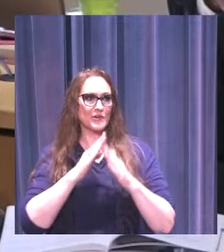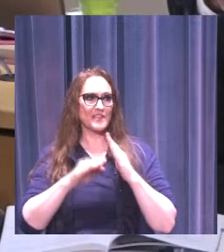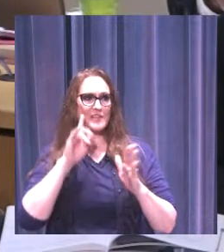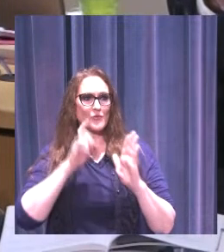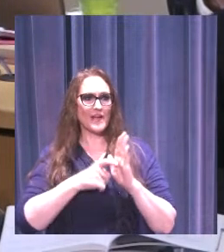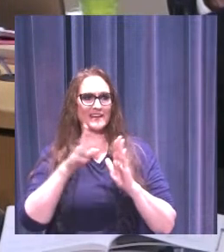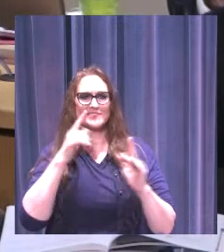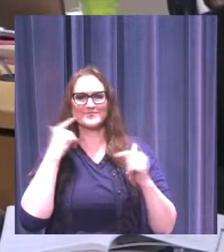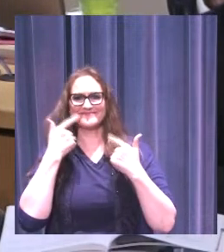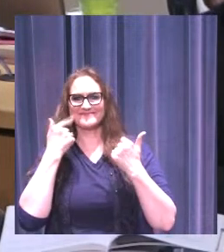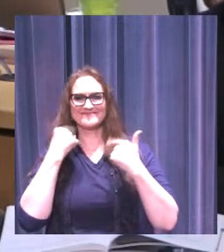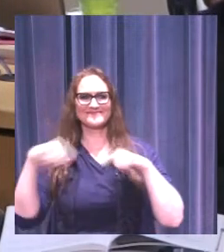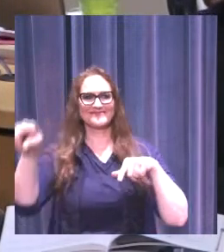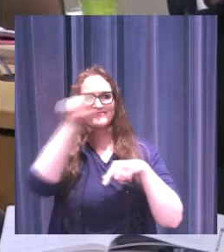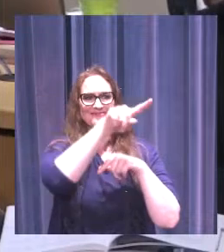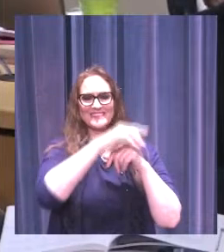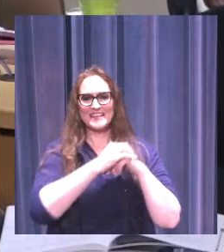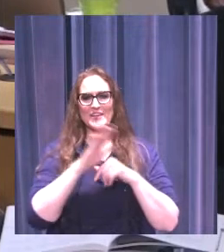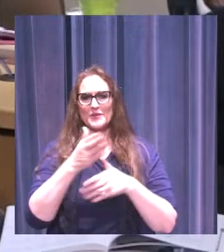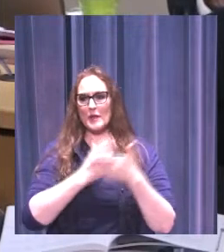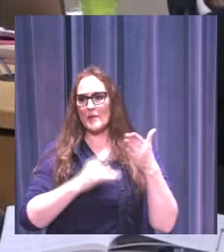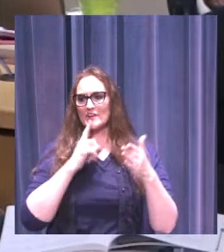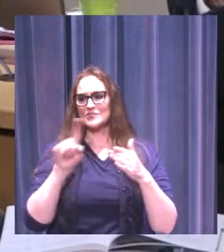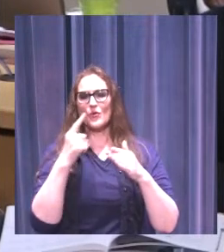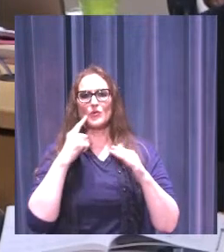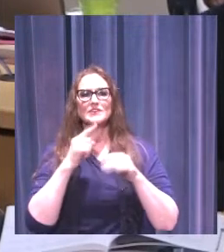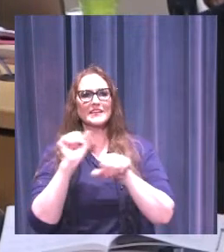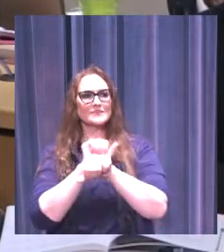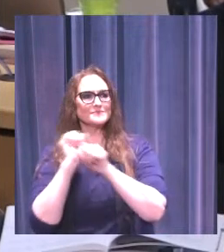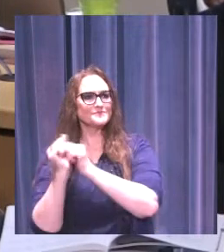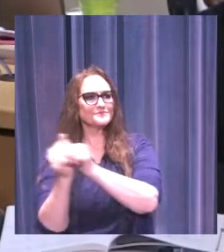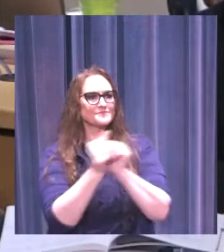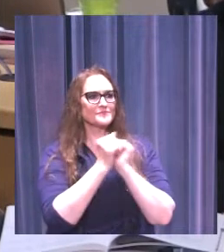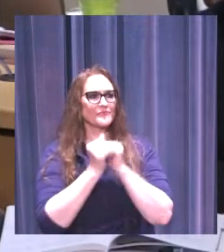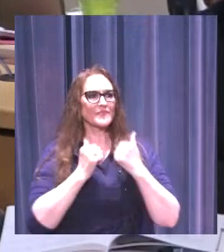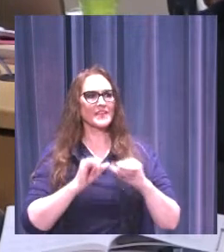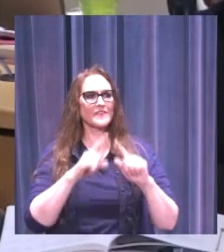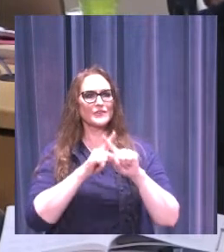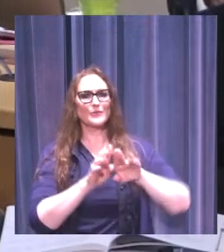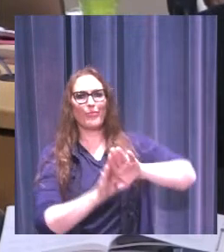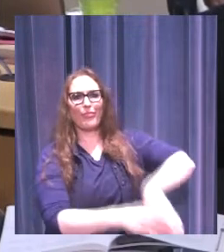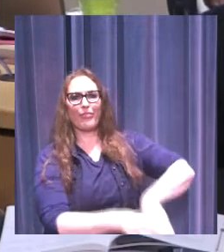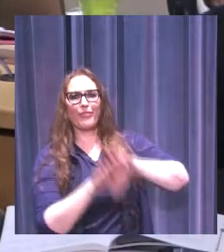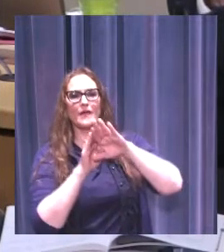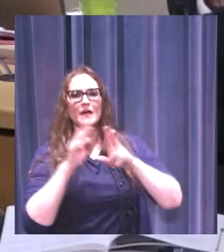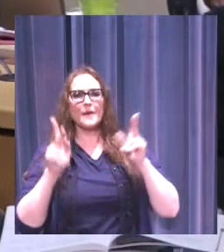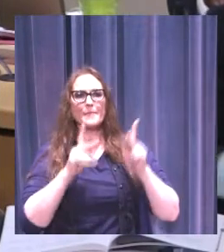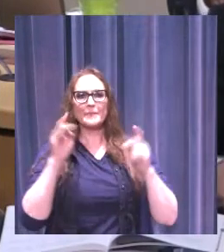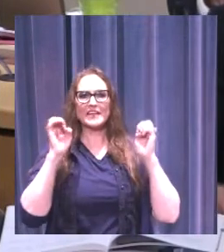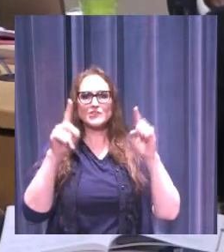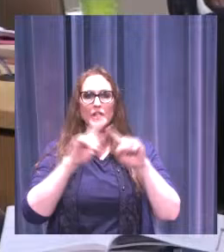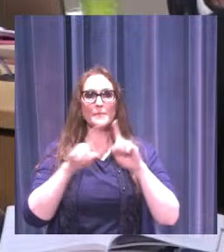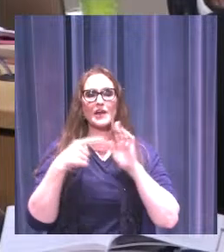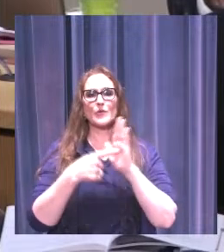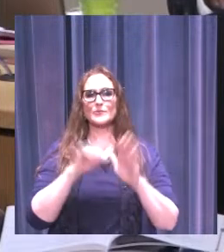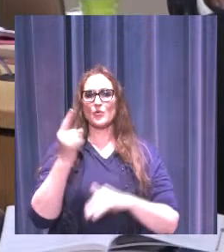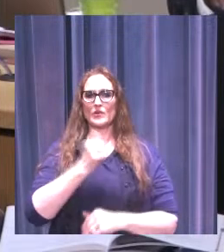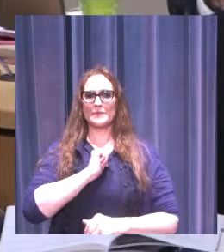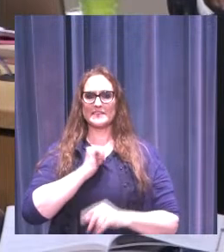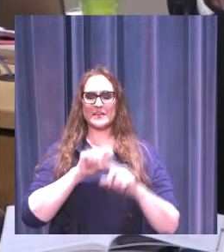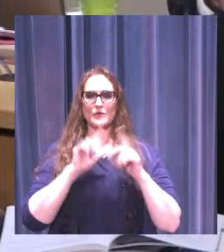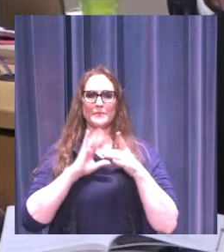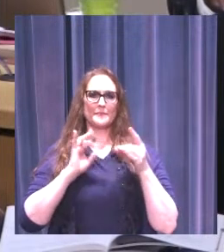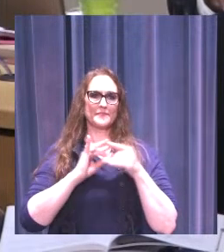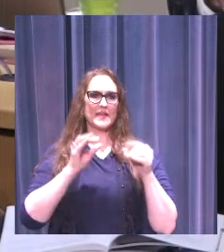part in what can only be described as a collective effort to undermine public education. I represent no one but myself with these remarks. I'm